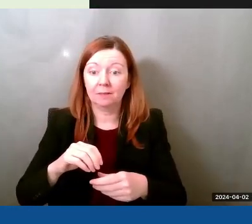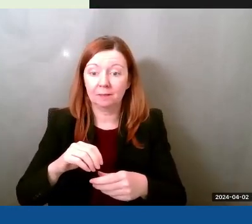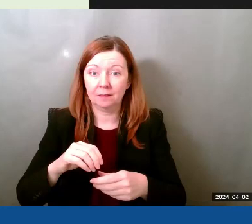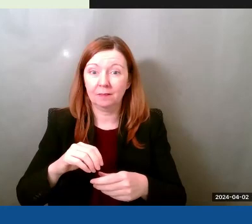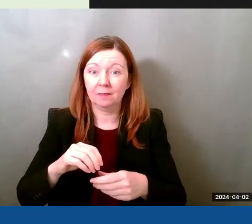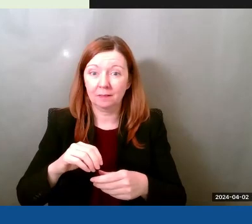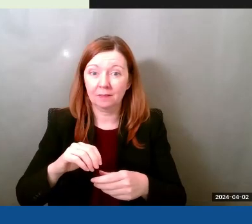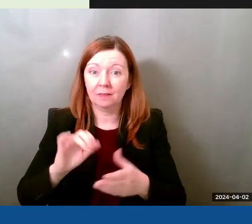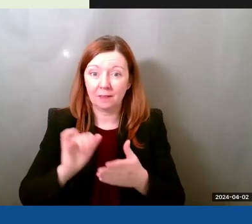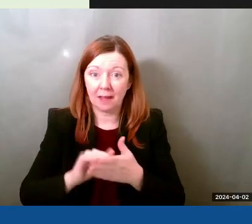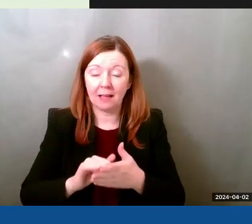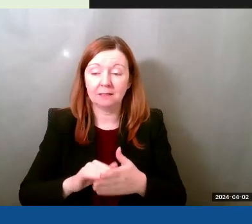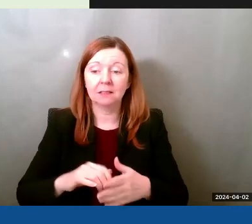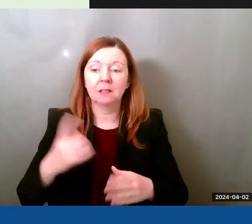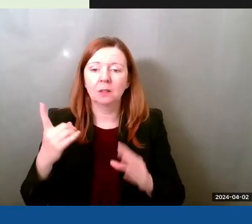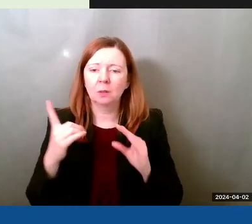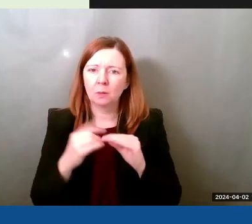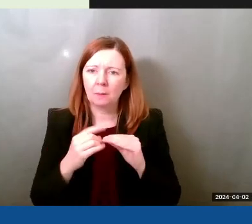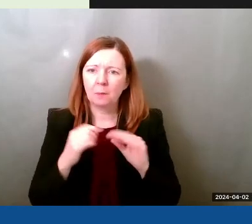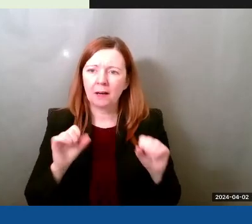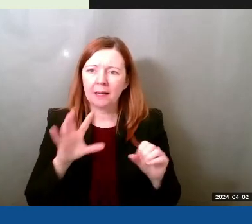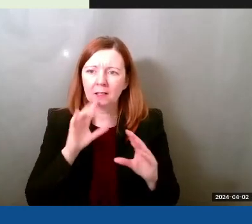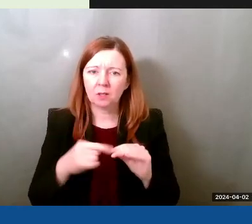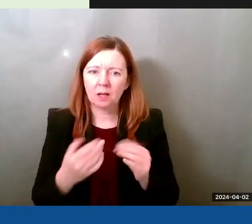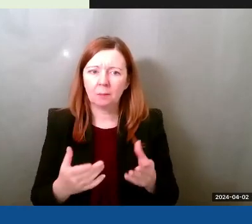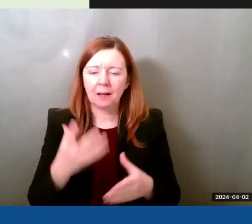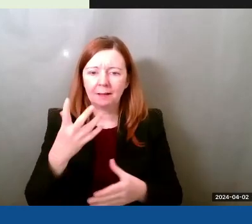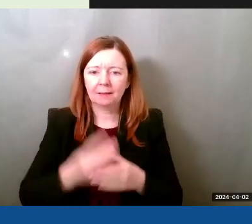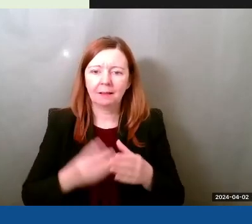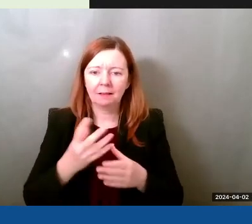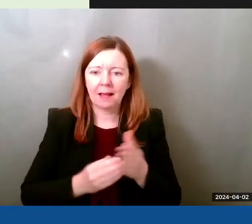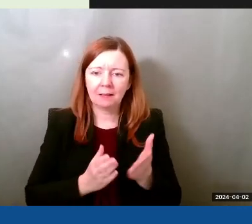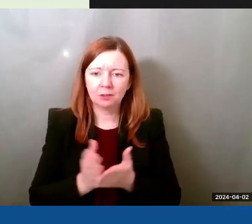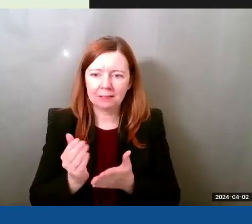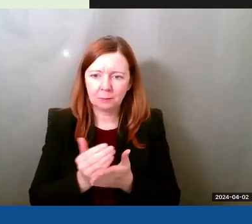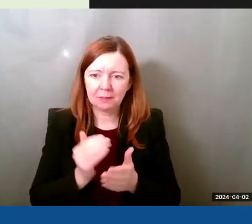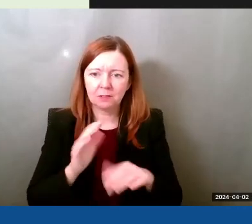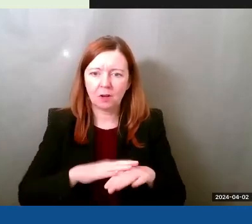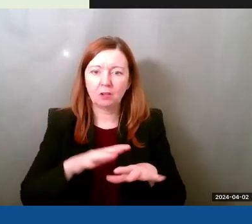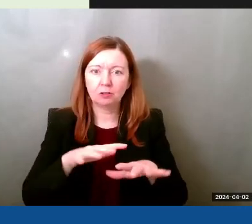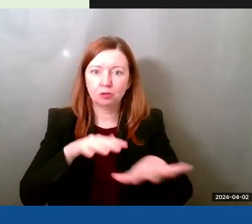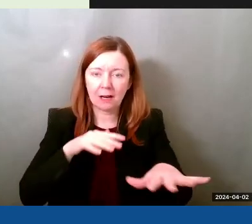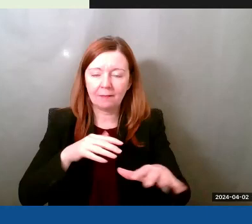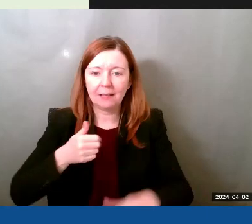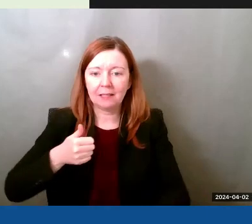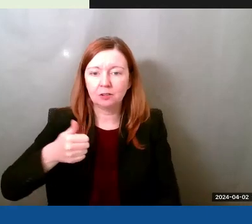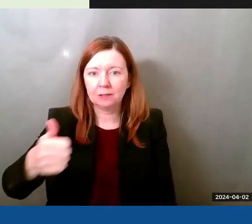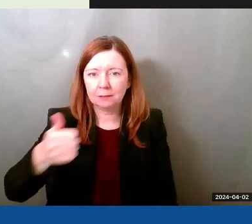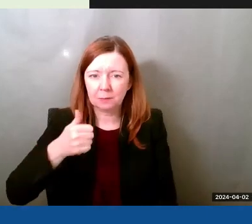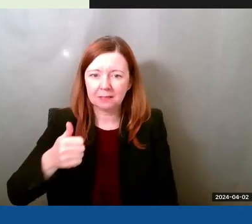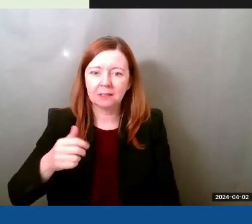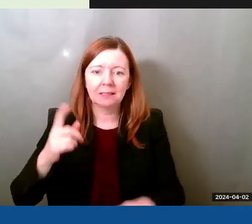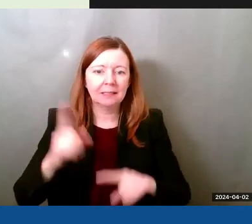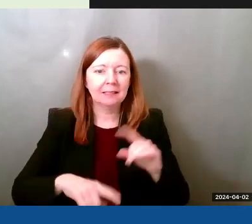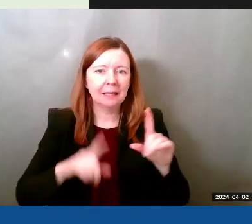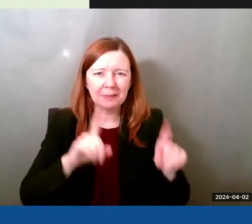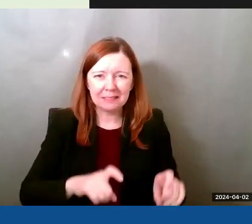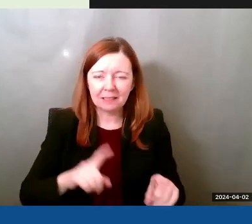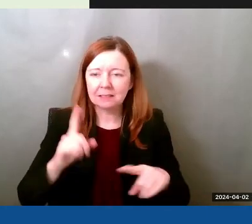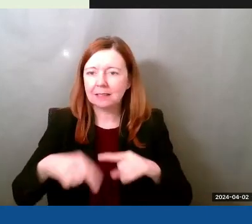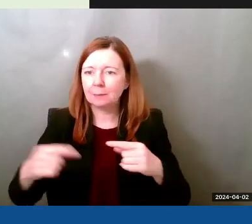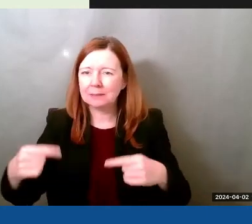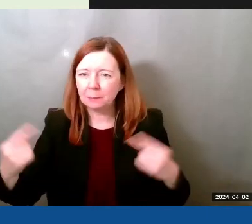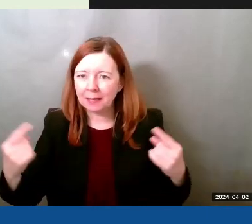I think there was one more here I can talk to. The lack of transparency on traffic and transportation results cannot be tested or